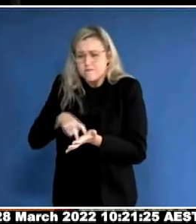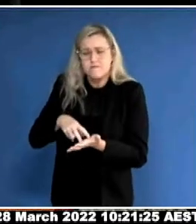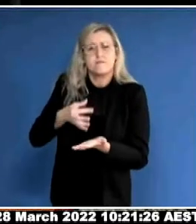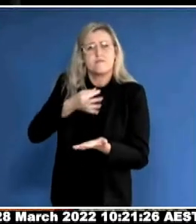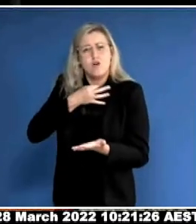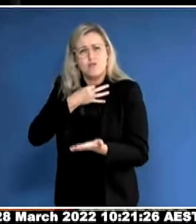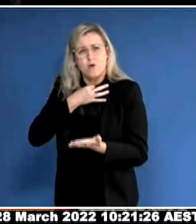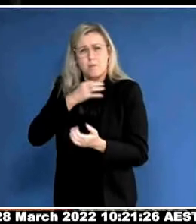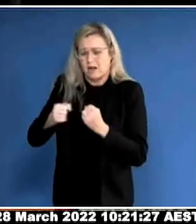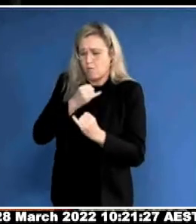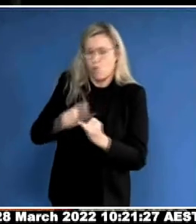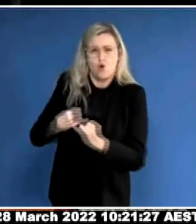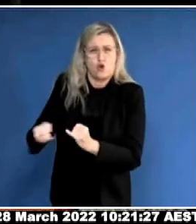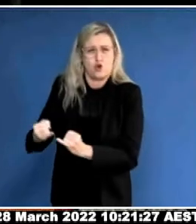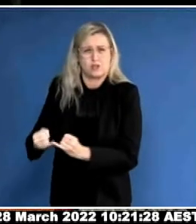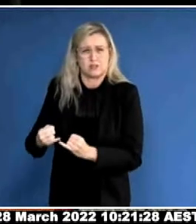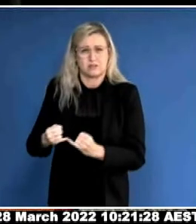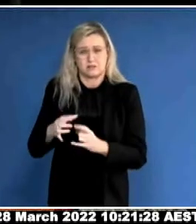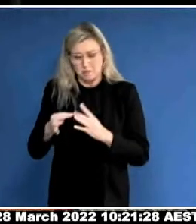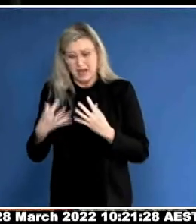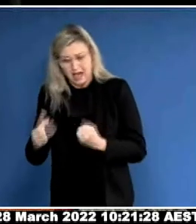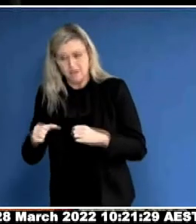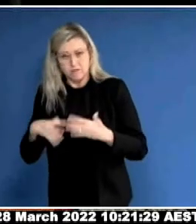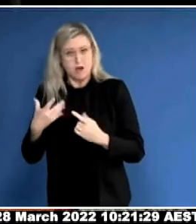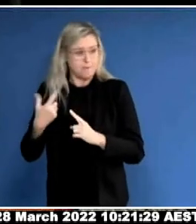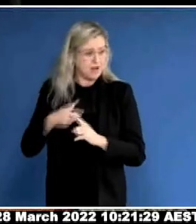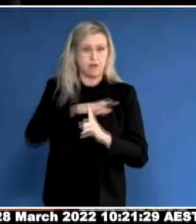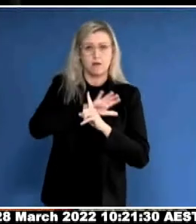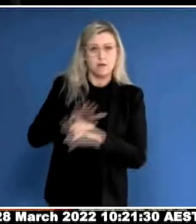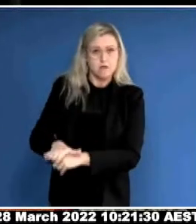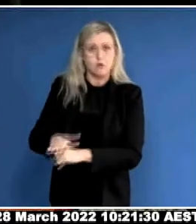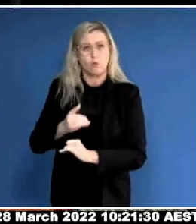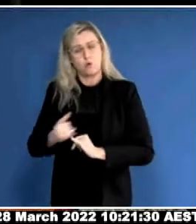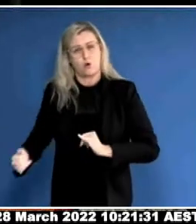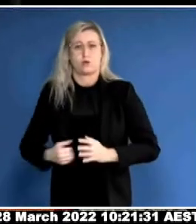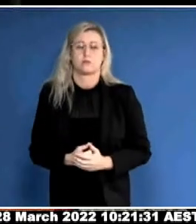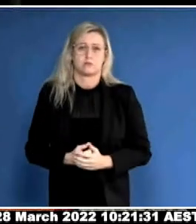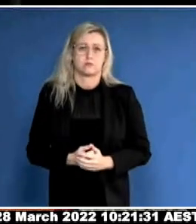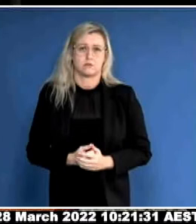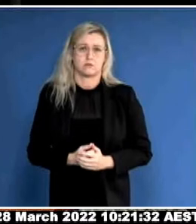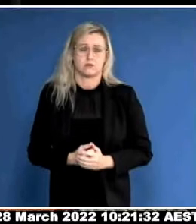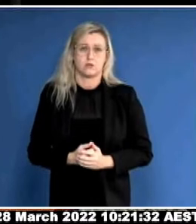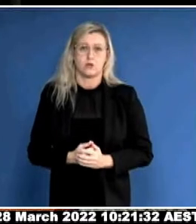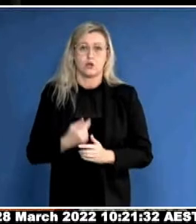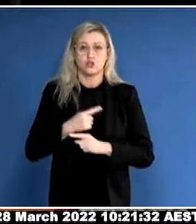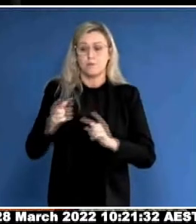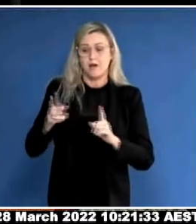Other responses outline the negative impact of violence and abuse on individuals' economic